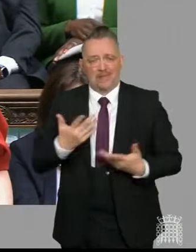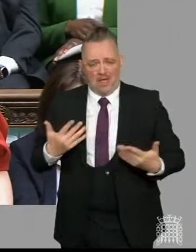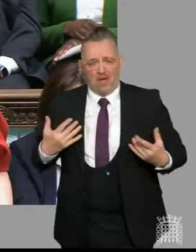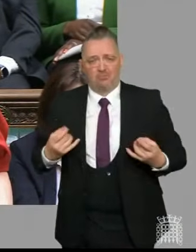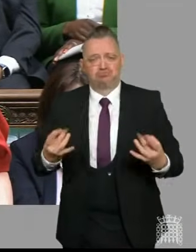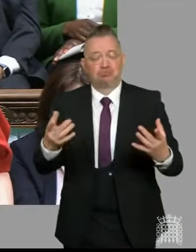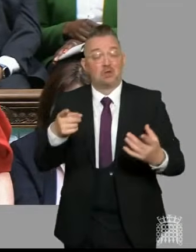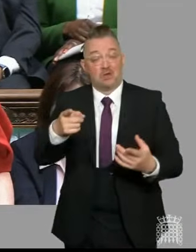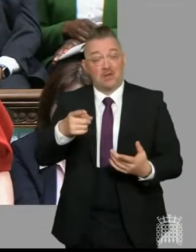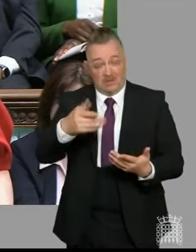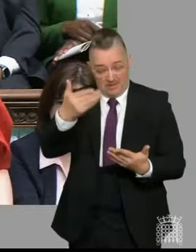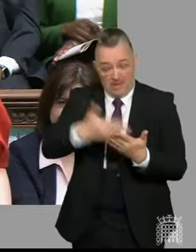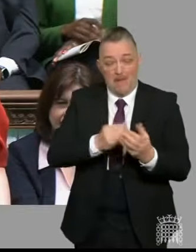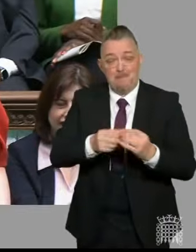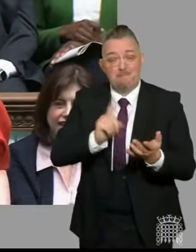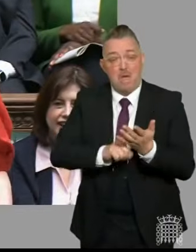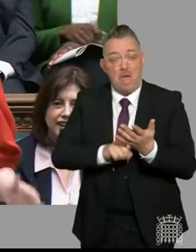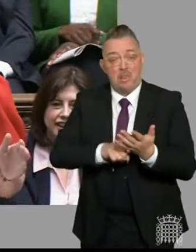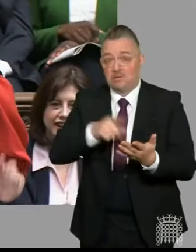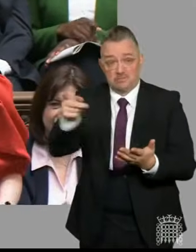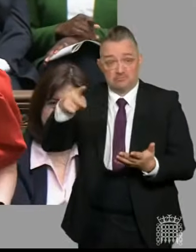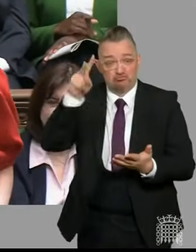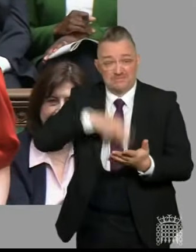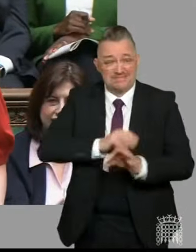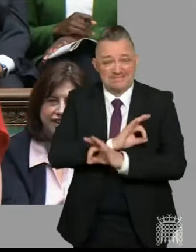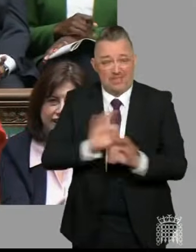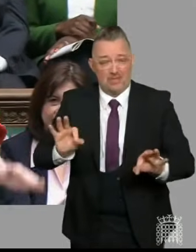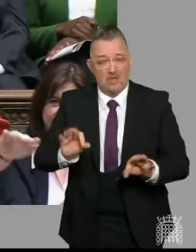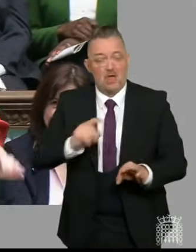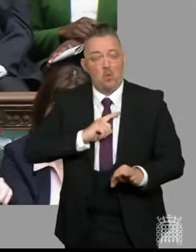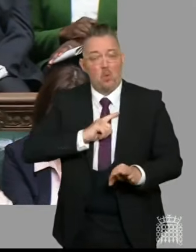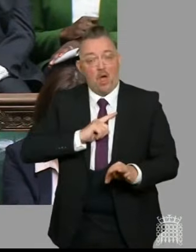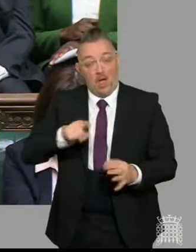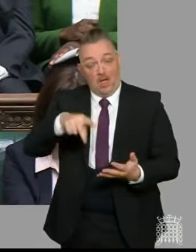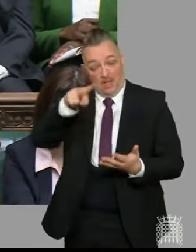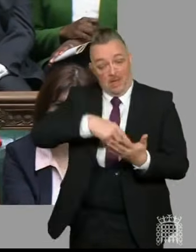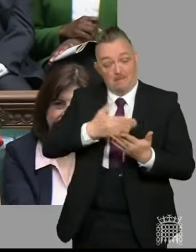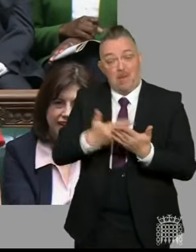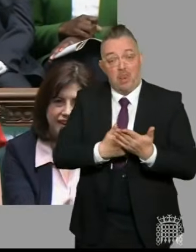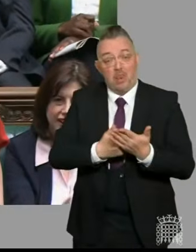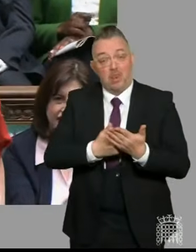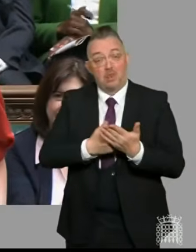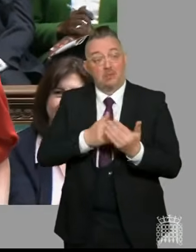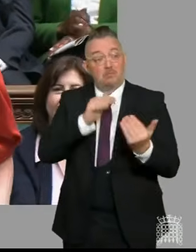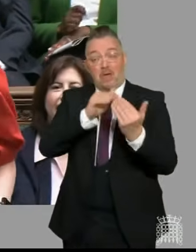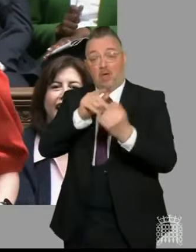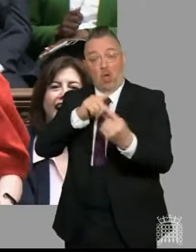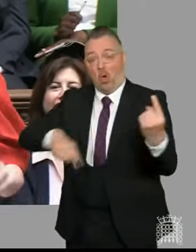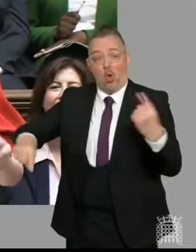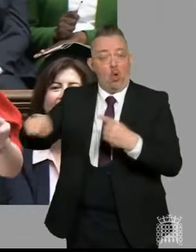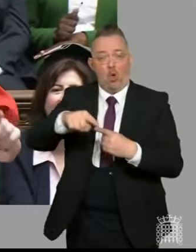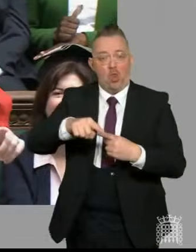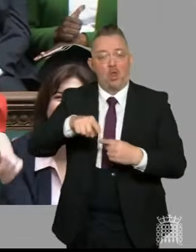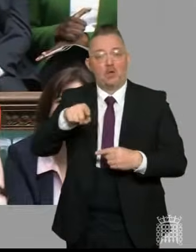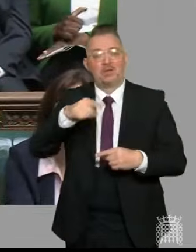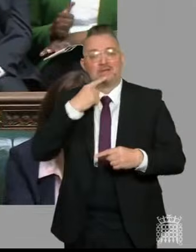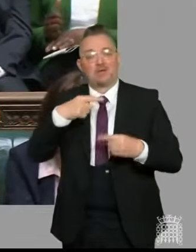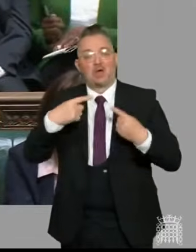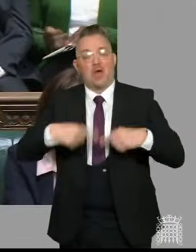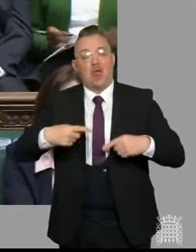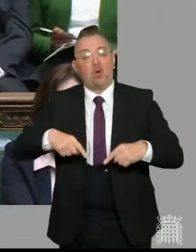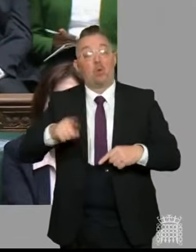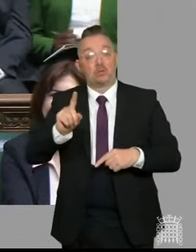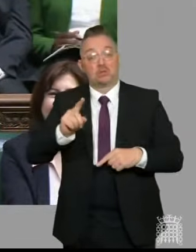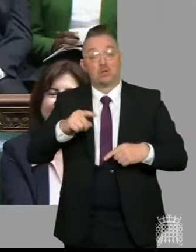won't apply to the majority of people. It's like banning non-doms but exempting Tory prime ministers. And he